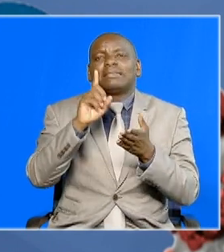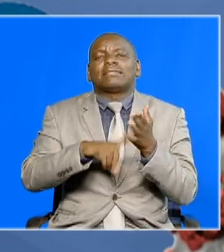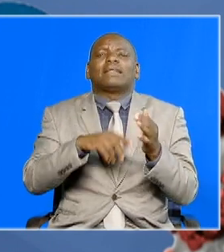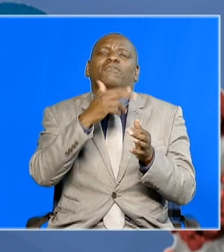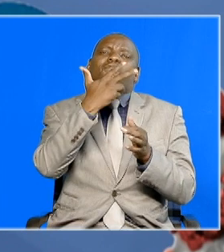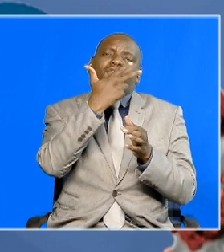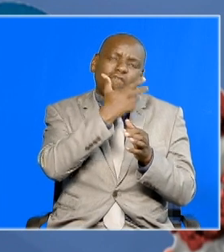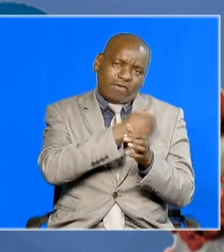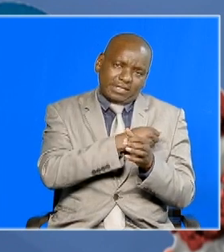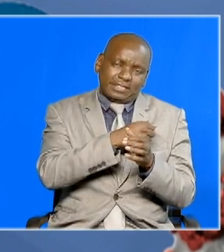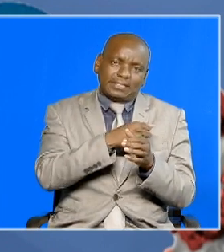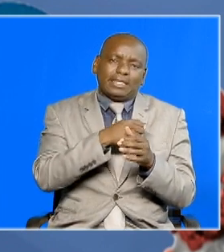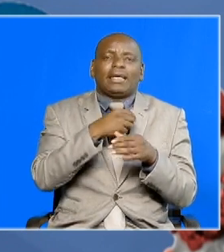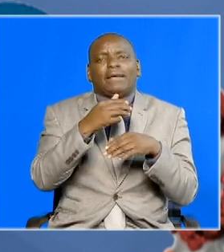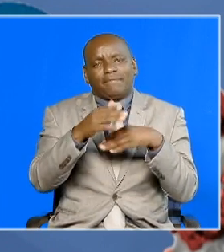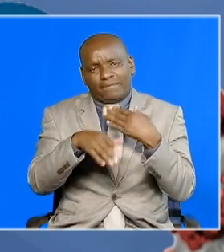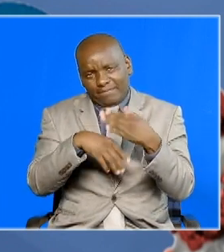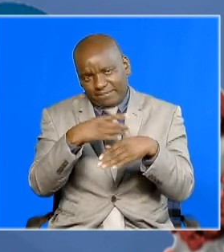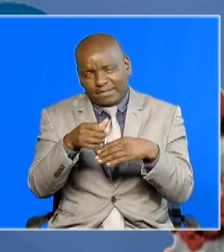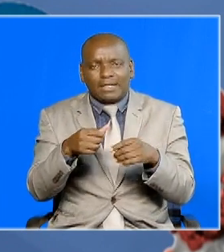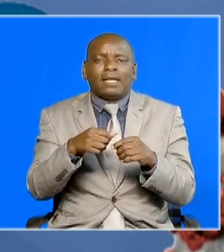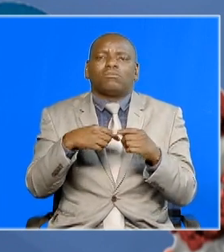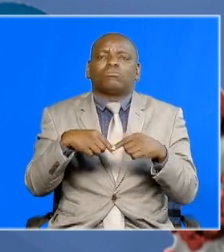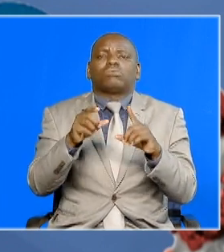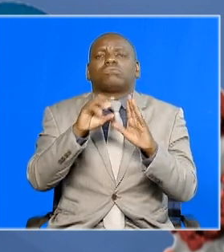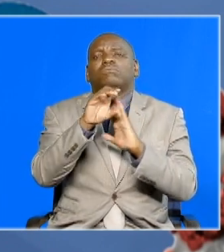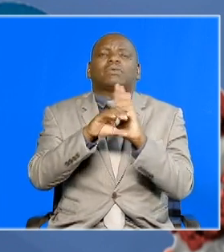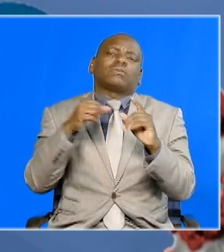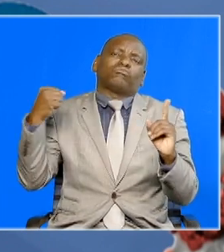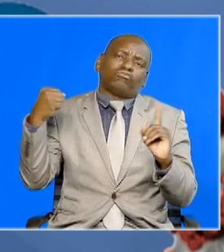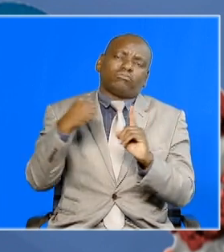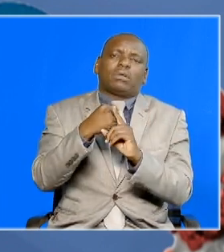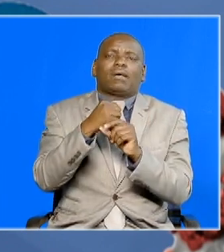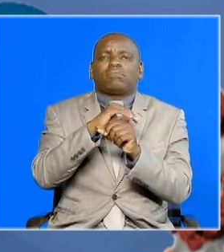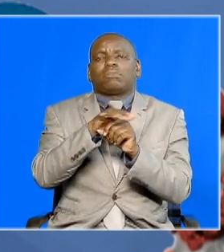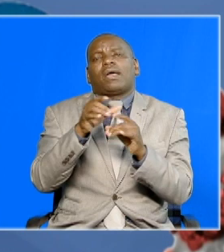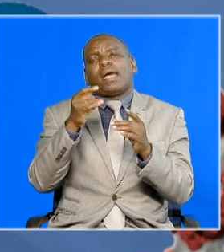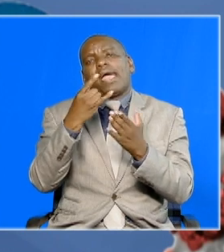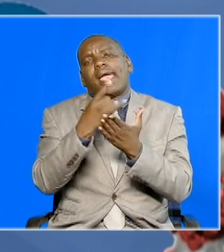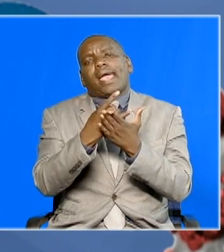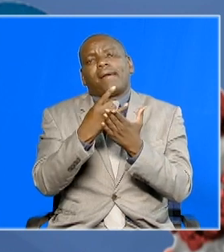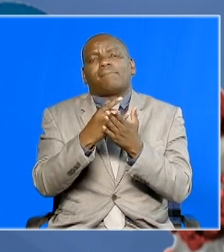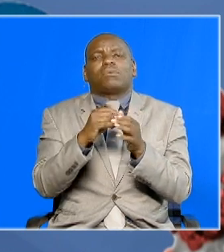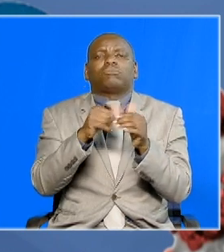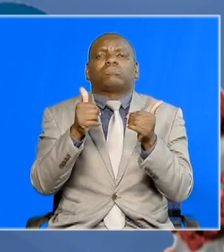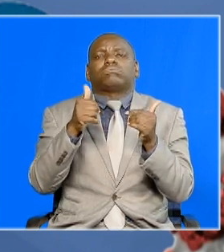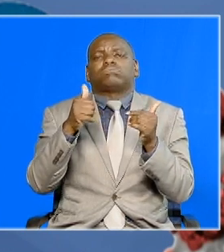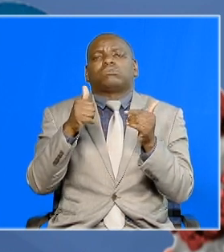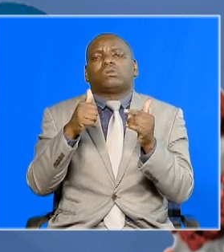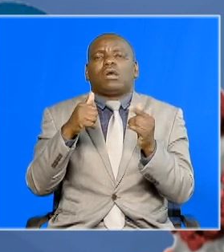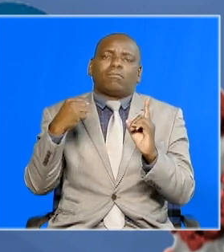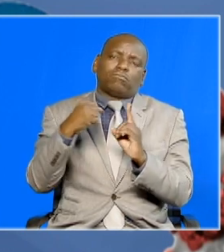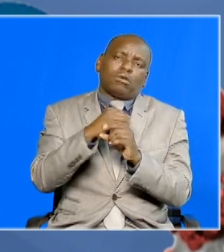of vaccines is going to actually further strengthen the national response and hence help speed up the national